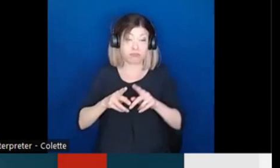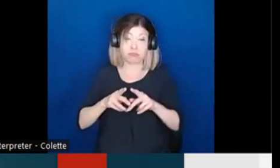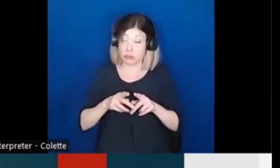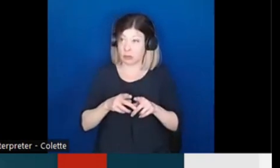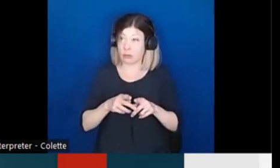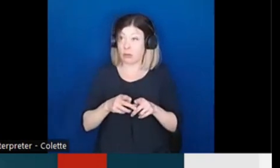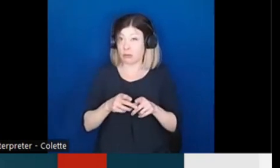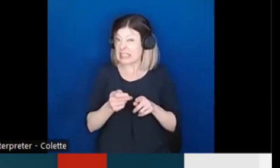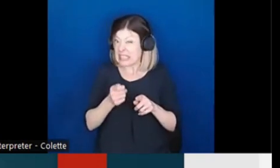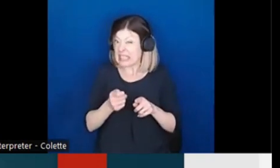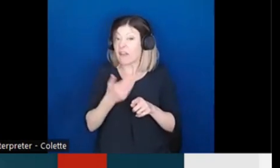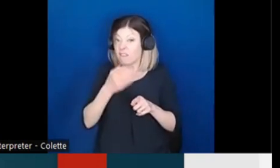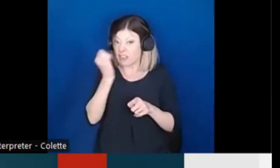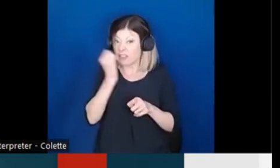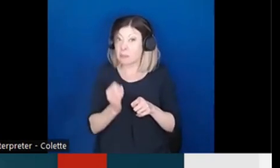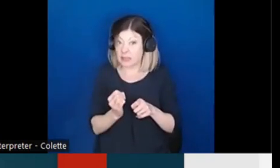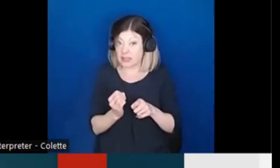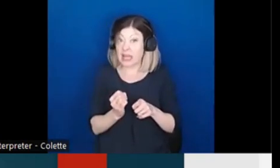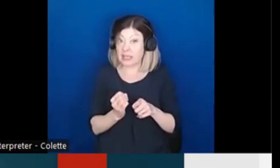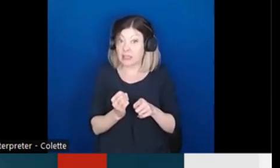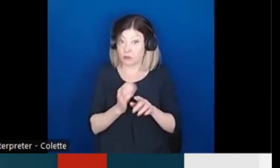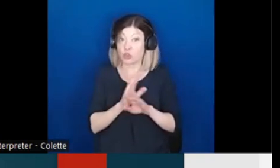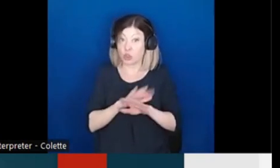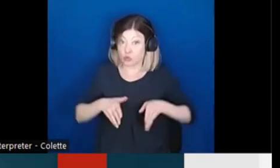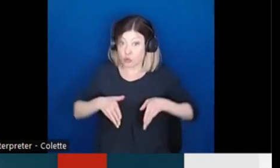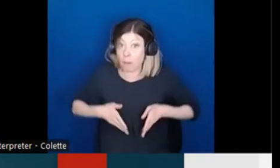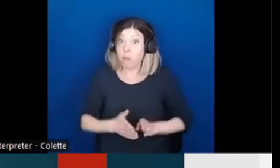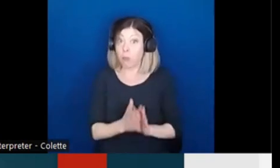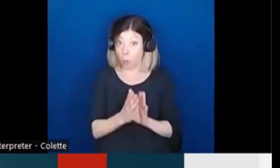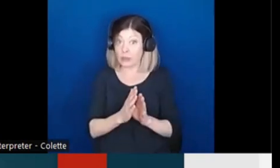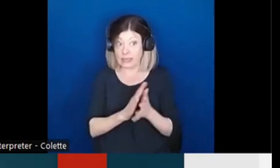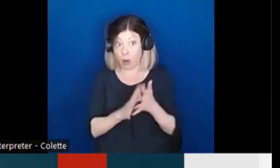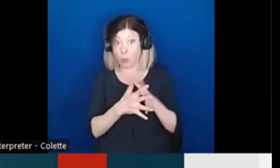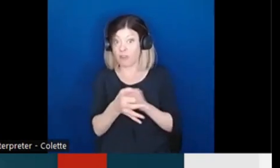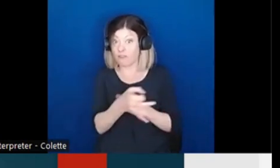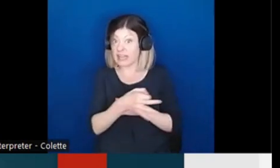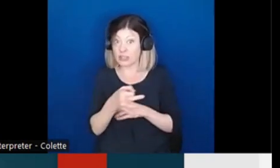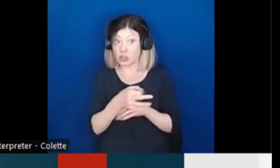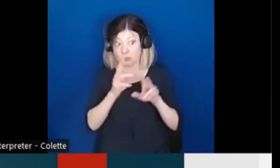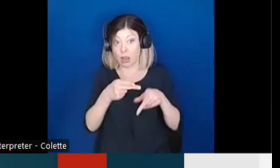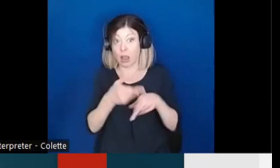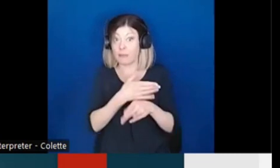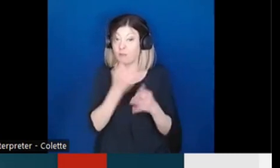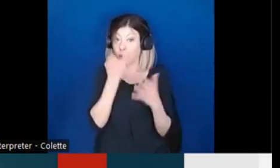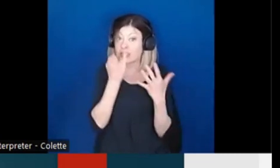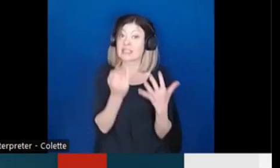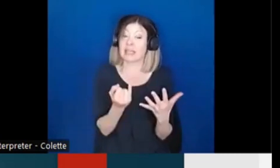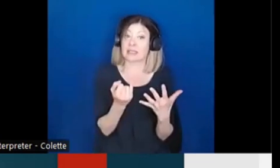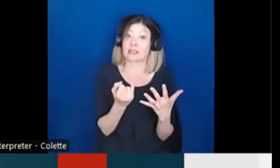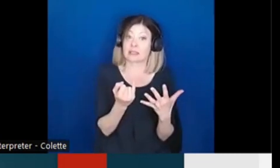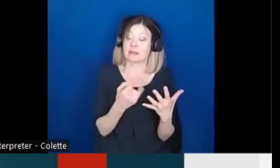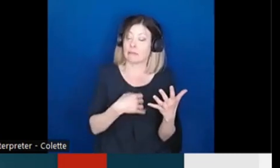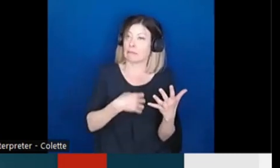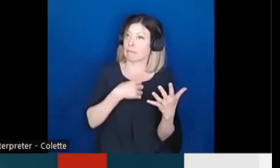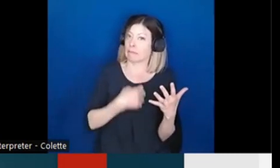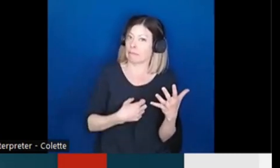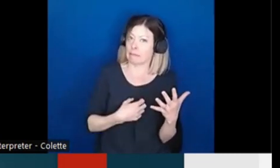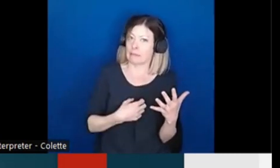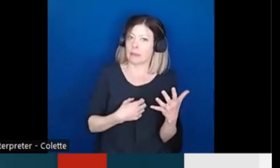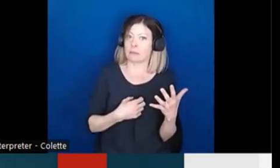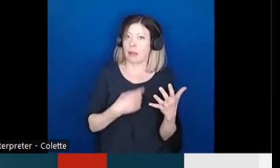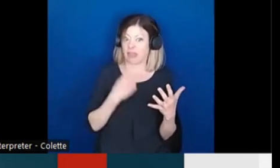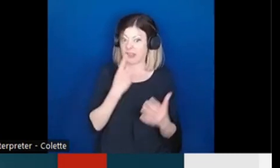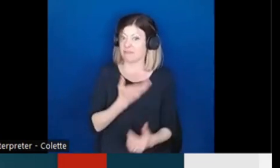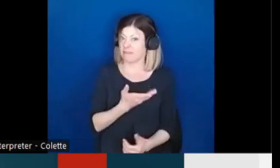in Haworth didn't reach their 6th birthday. It's just extraordinary. And you have to think, why is this? Because it does seem quite a